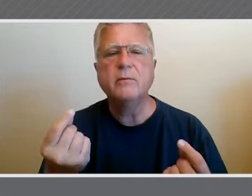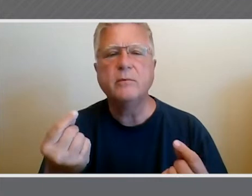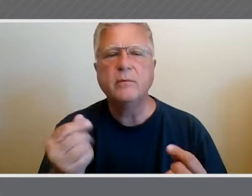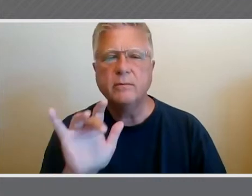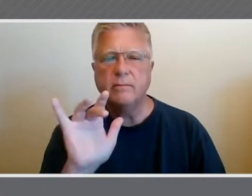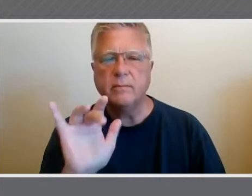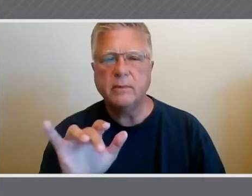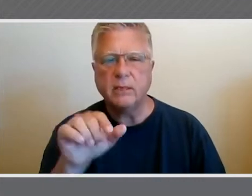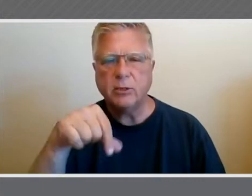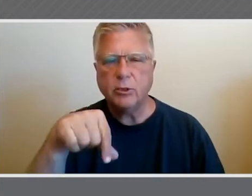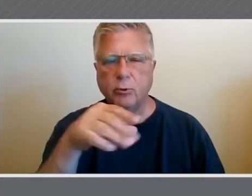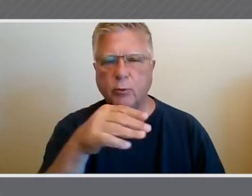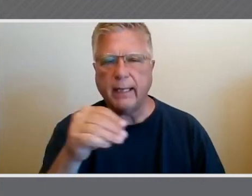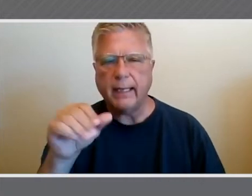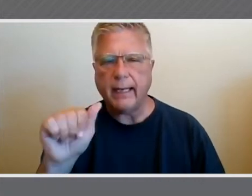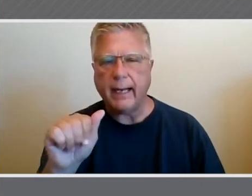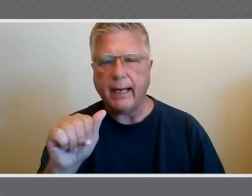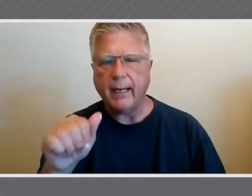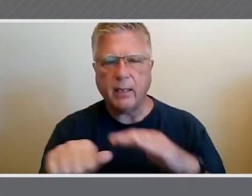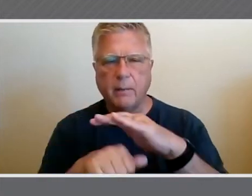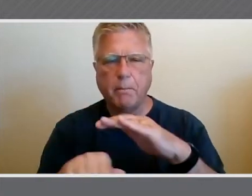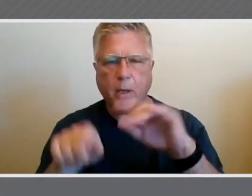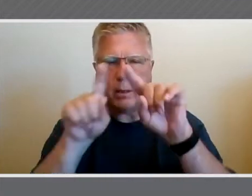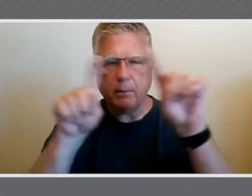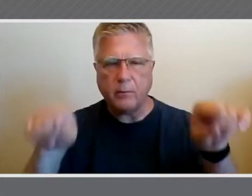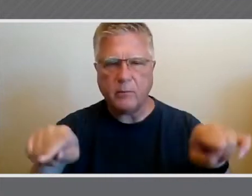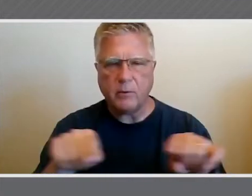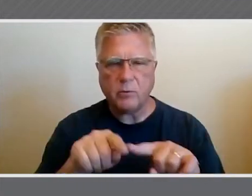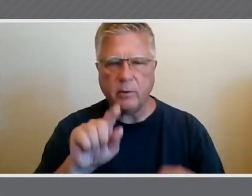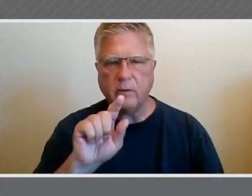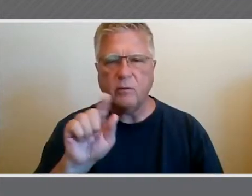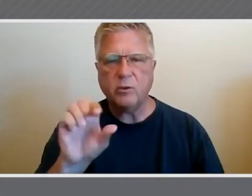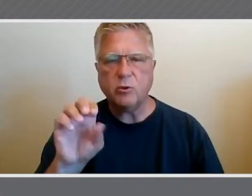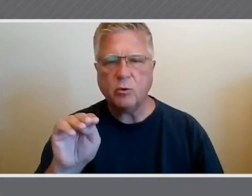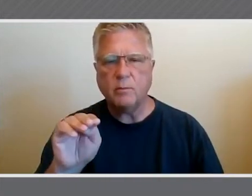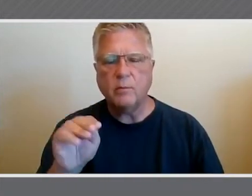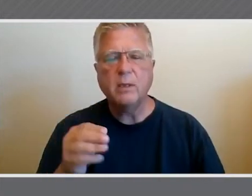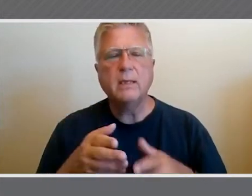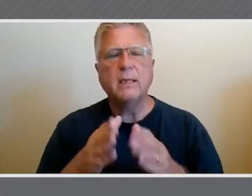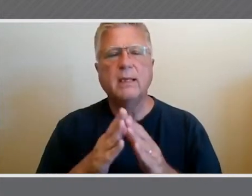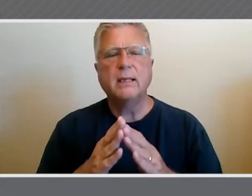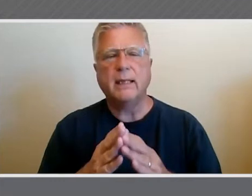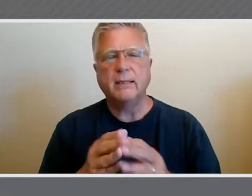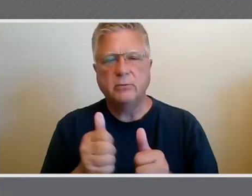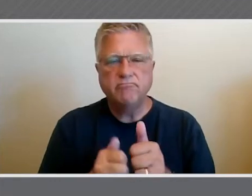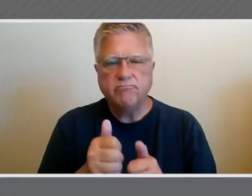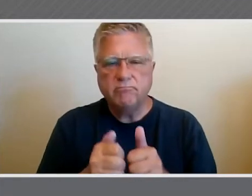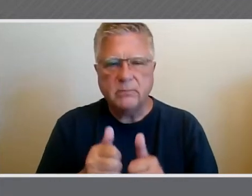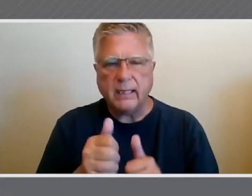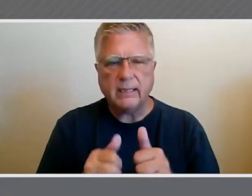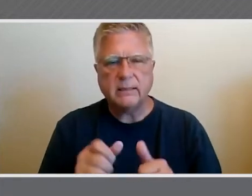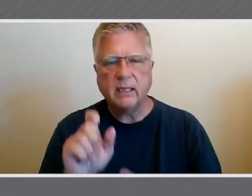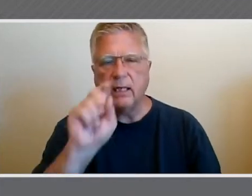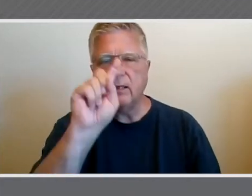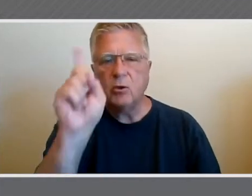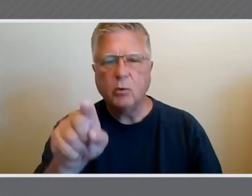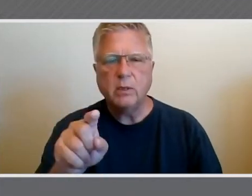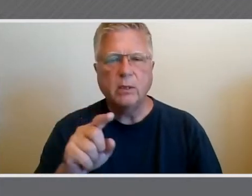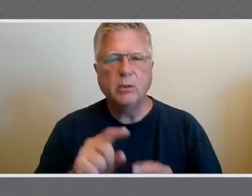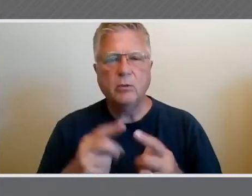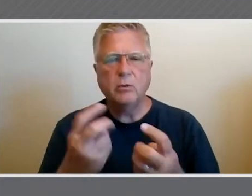bottom of your Zoom screen. This will allow you to ask a question via text to the panelists and the